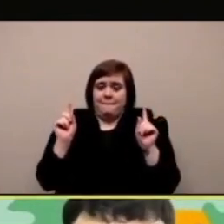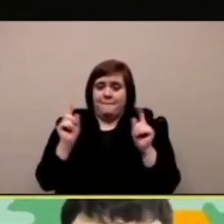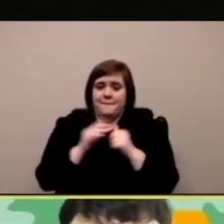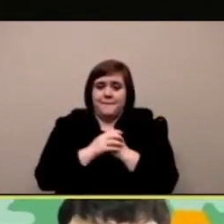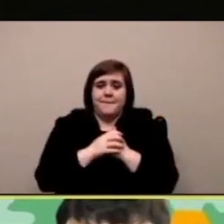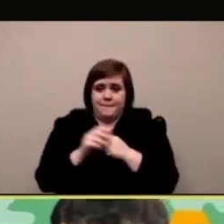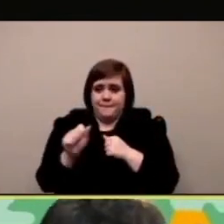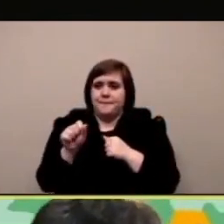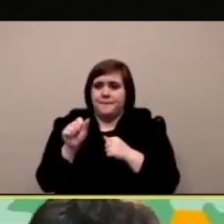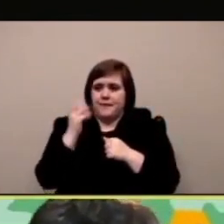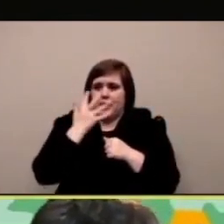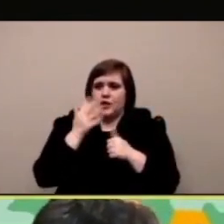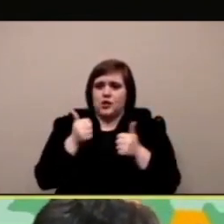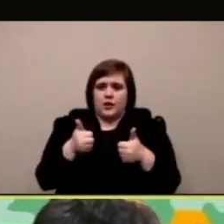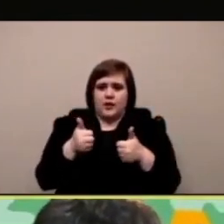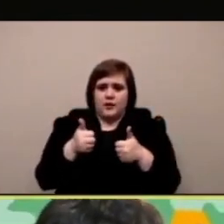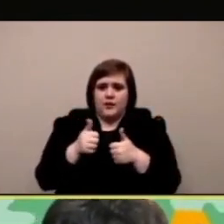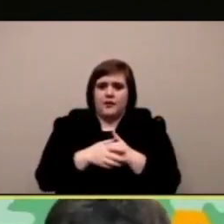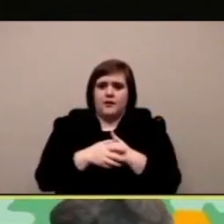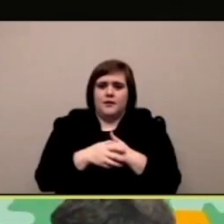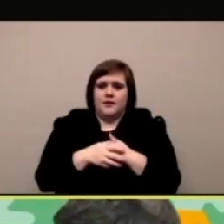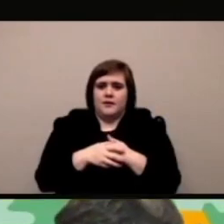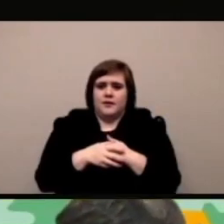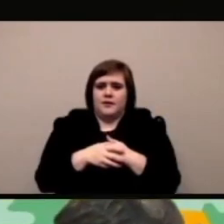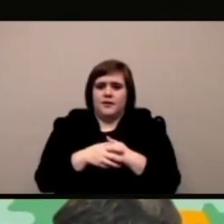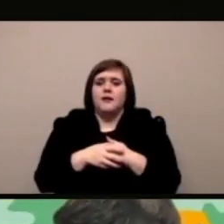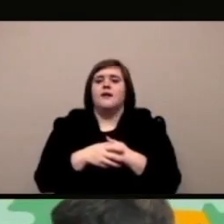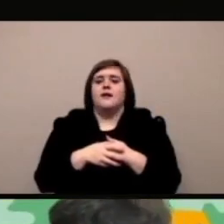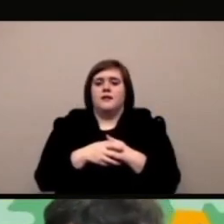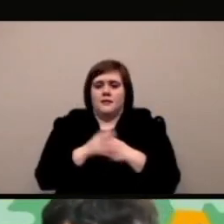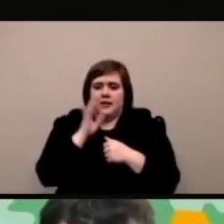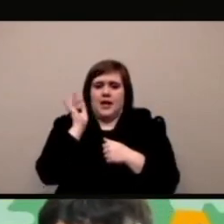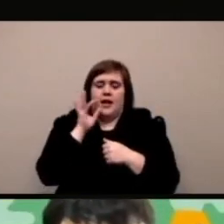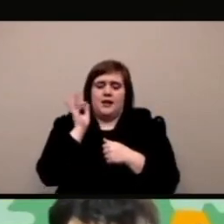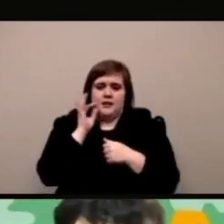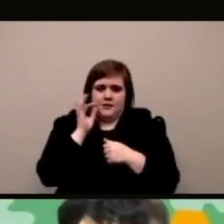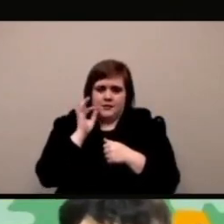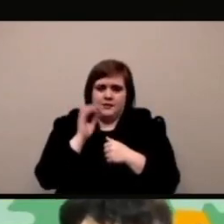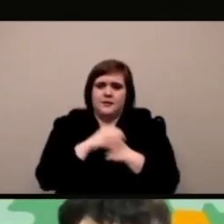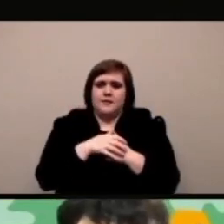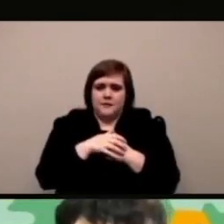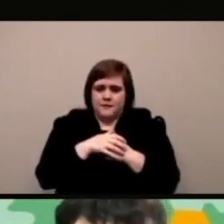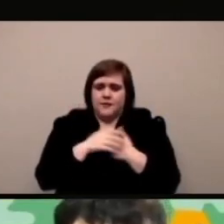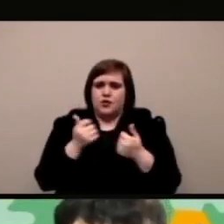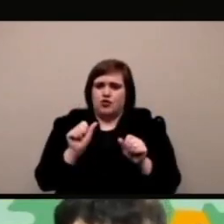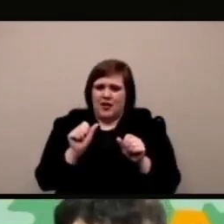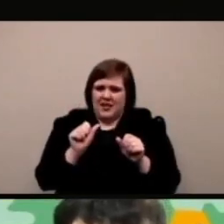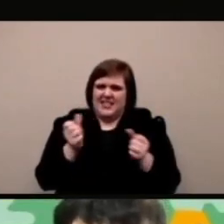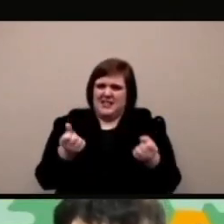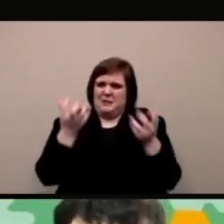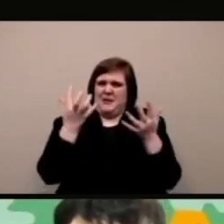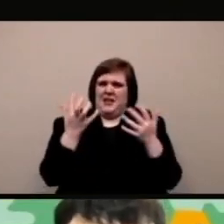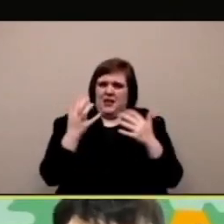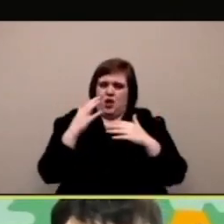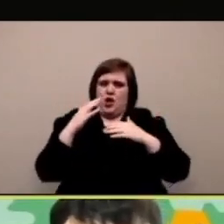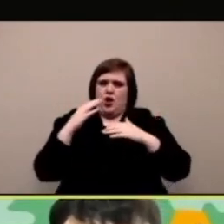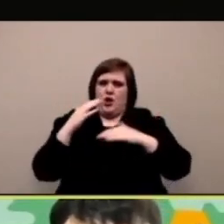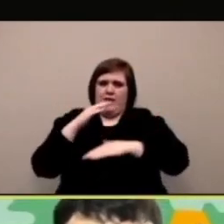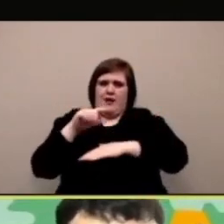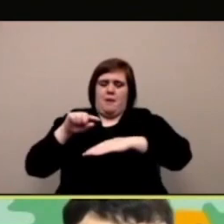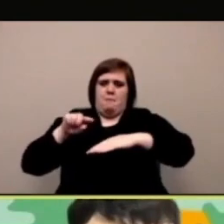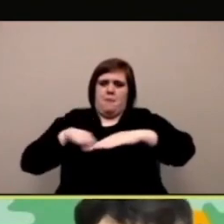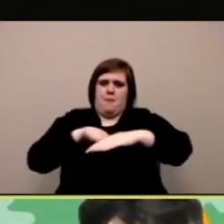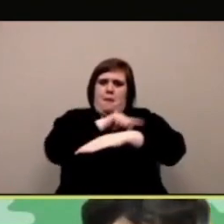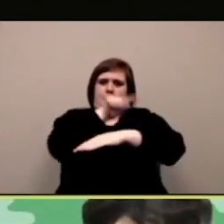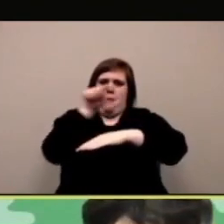Yeah, looks great. Pop, pop, pop, and then you can bump them around. Try to get them up on the platform as many as you can. Oh, nice.